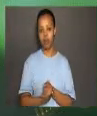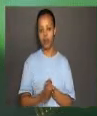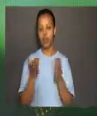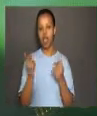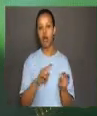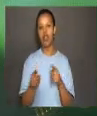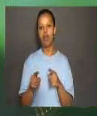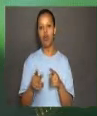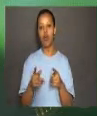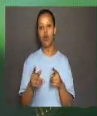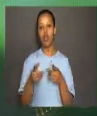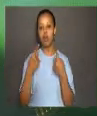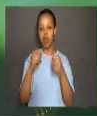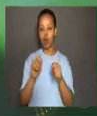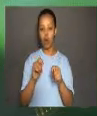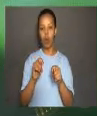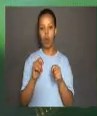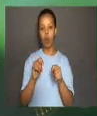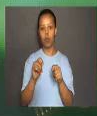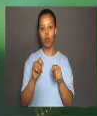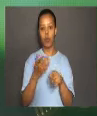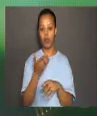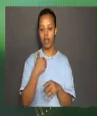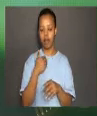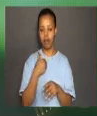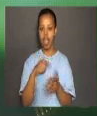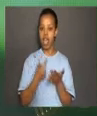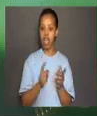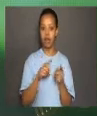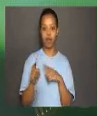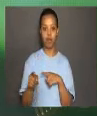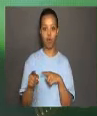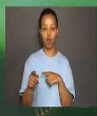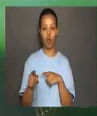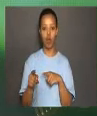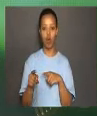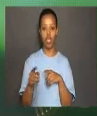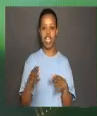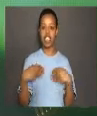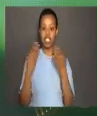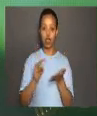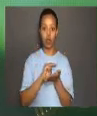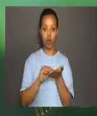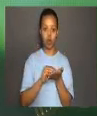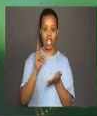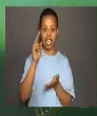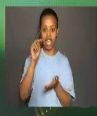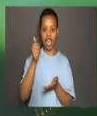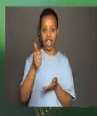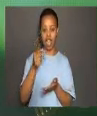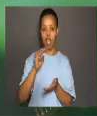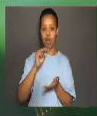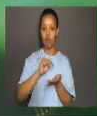Let us try to do this in an activity. Suppose that a given molecule of